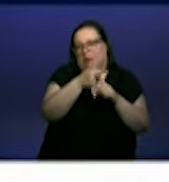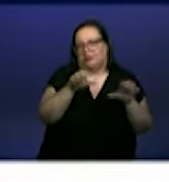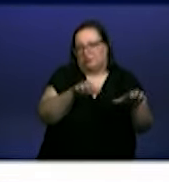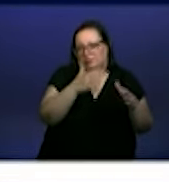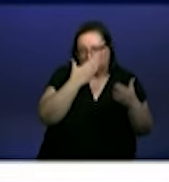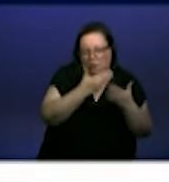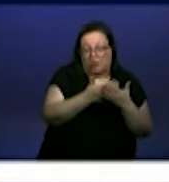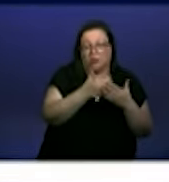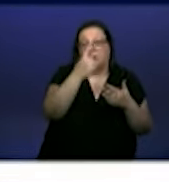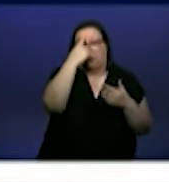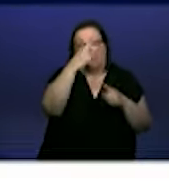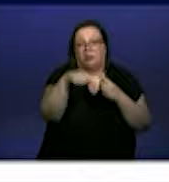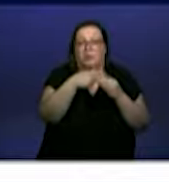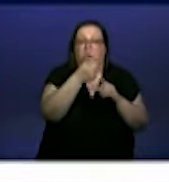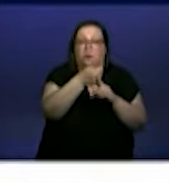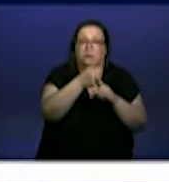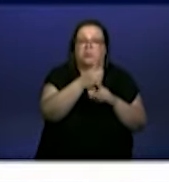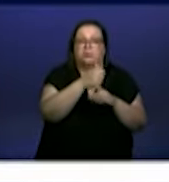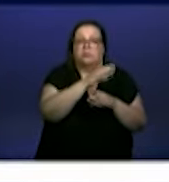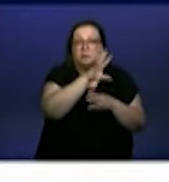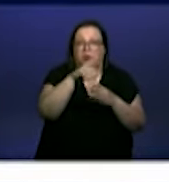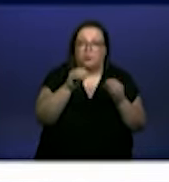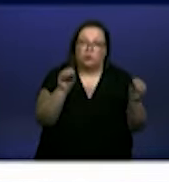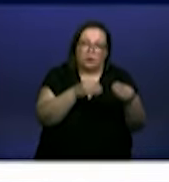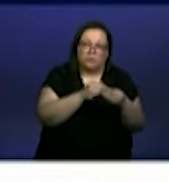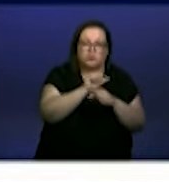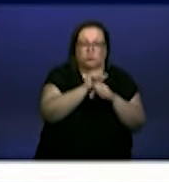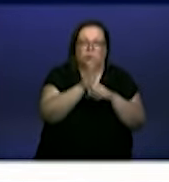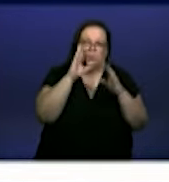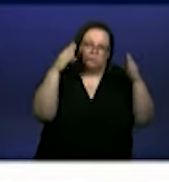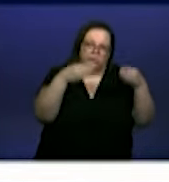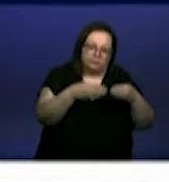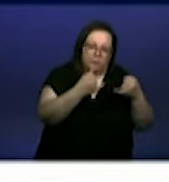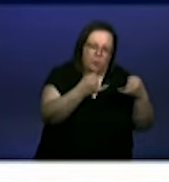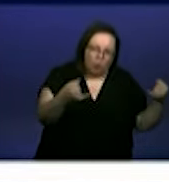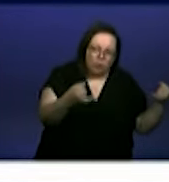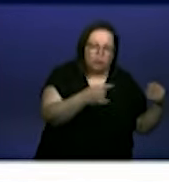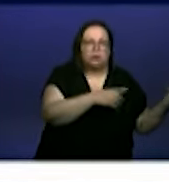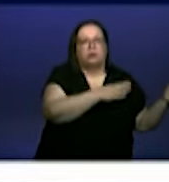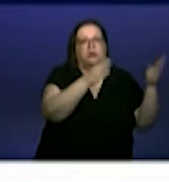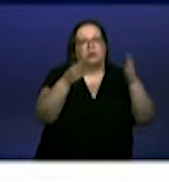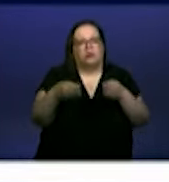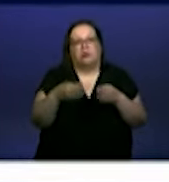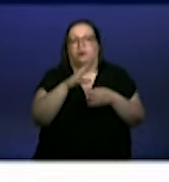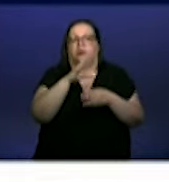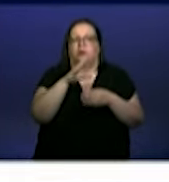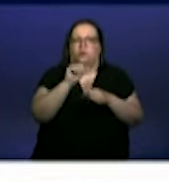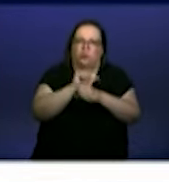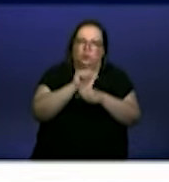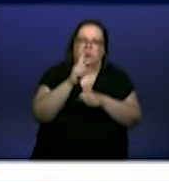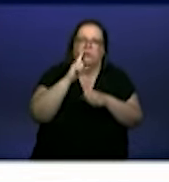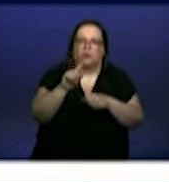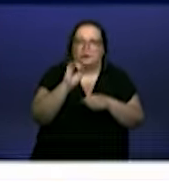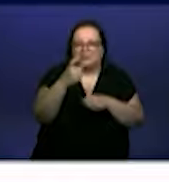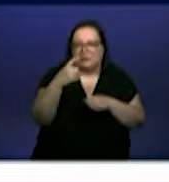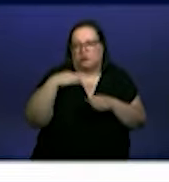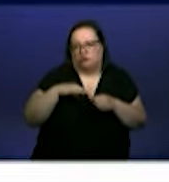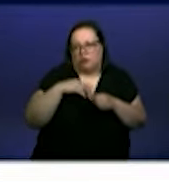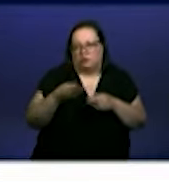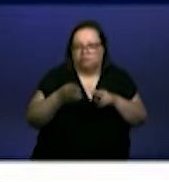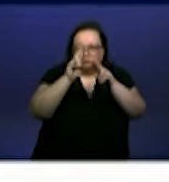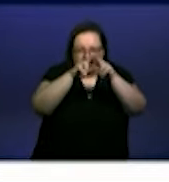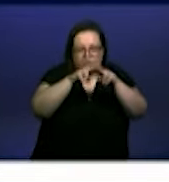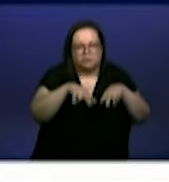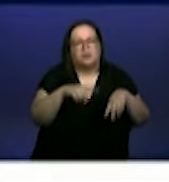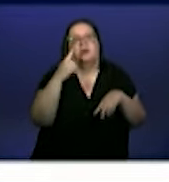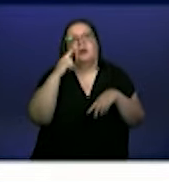into the office and the work he'll do on the border. I think him coming into the office and the work that he'll do on re-upping the tax credits. I think of President